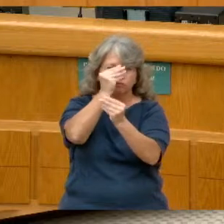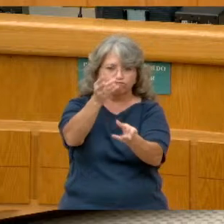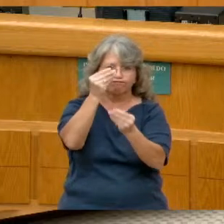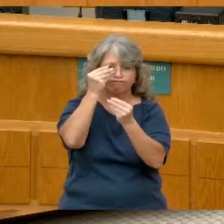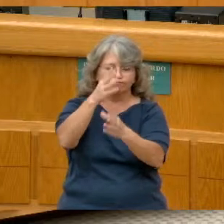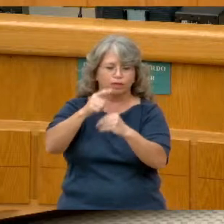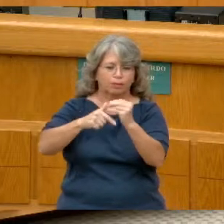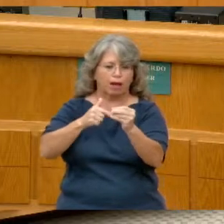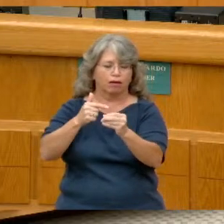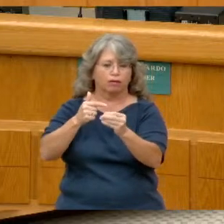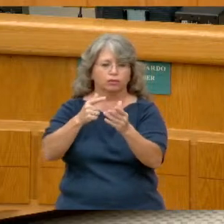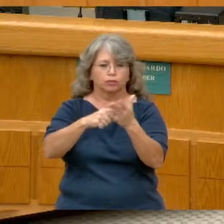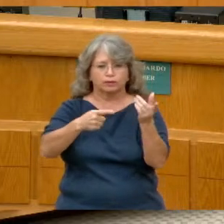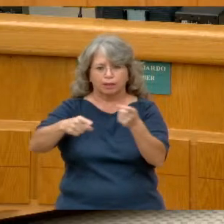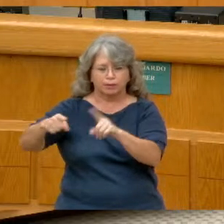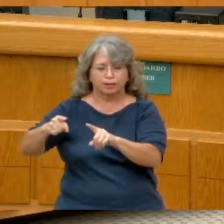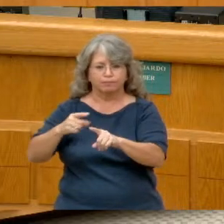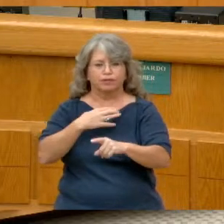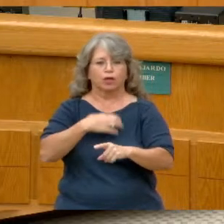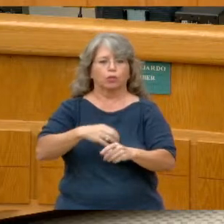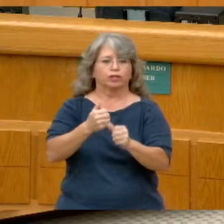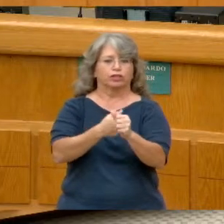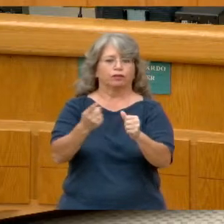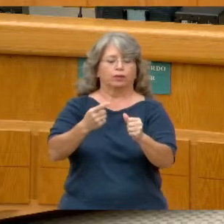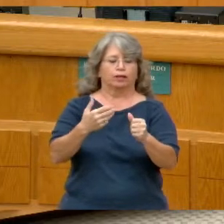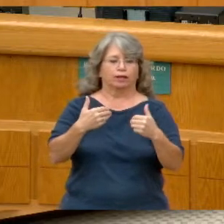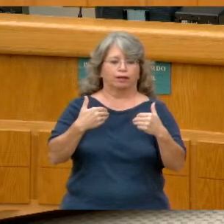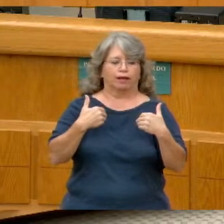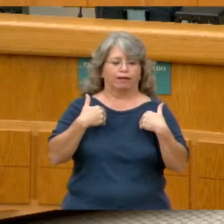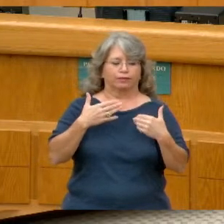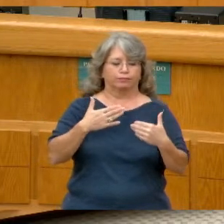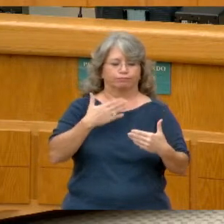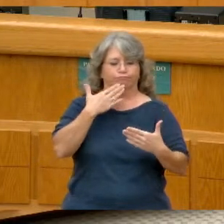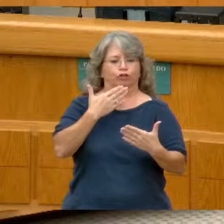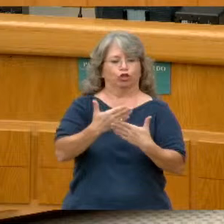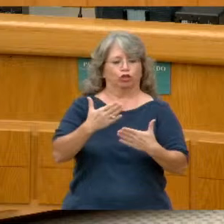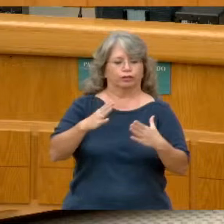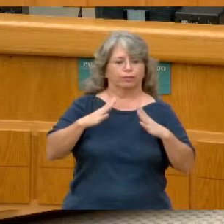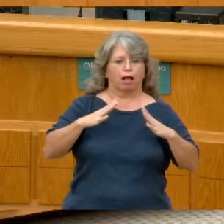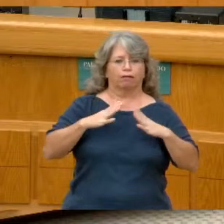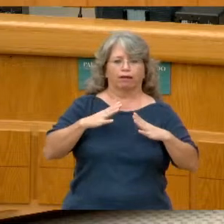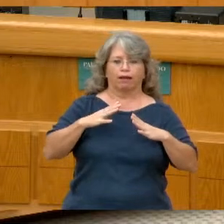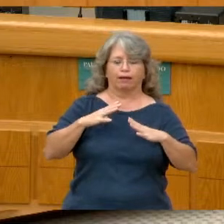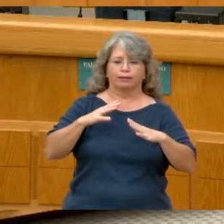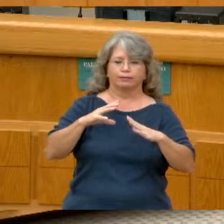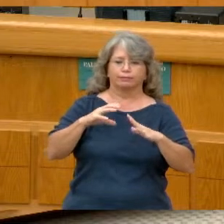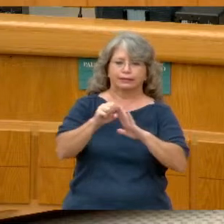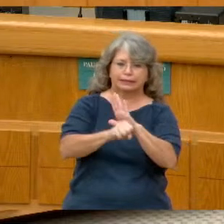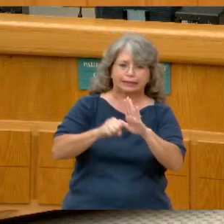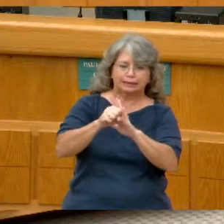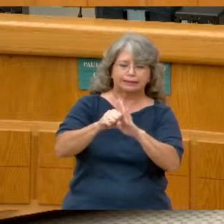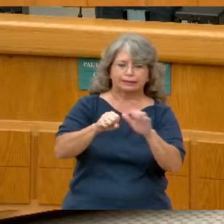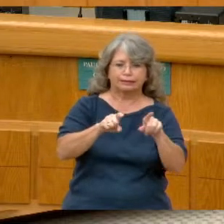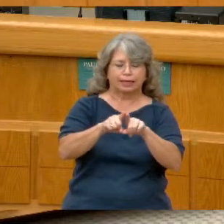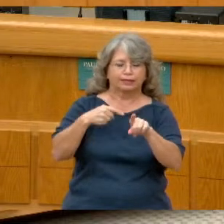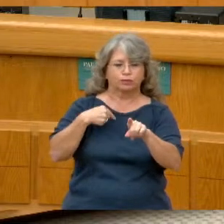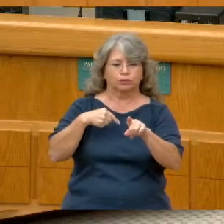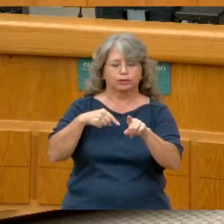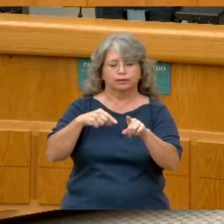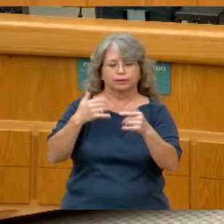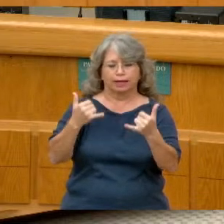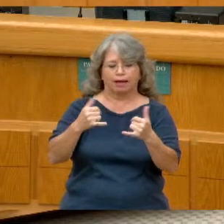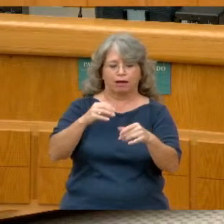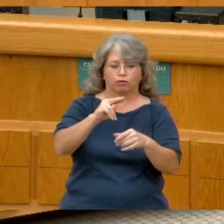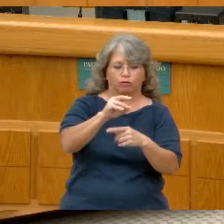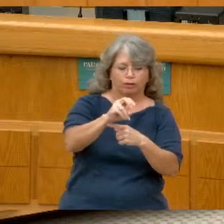developments and wish everyone a good holiday season as we head into November and December. So Annette Rodriguez will